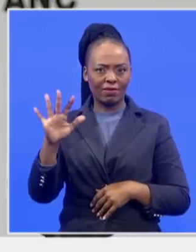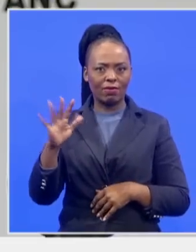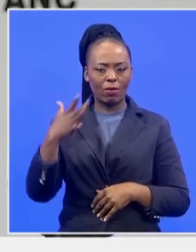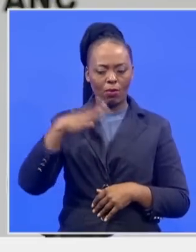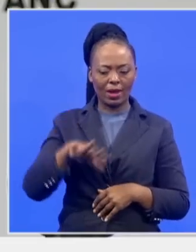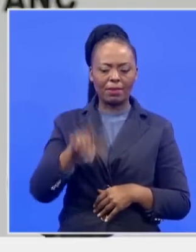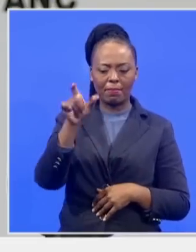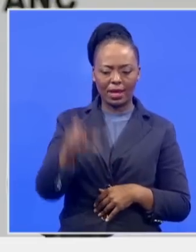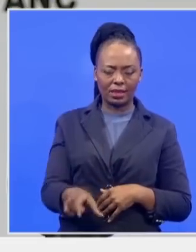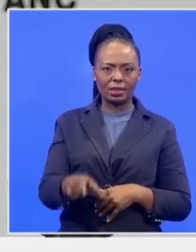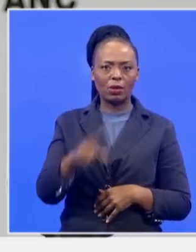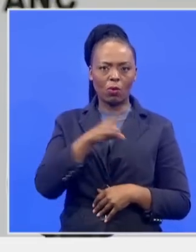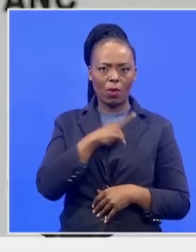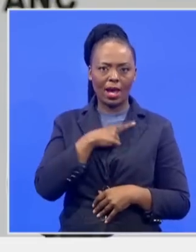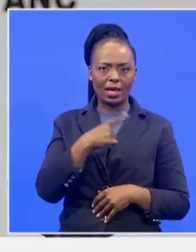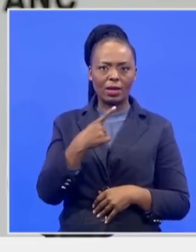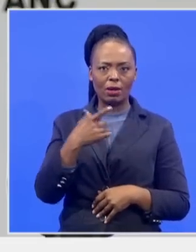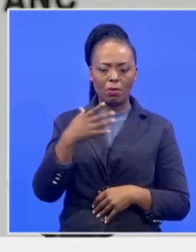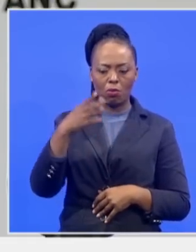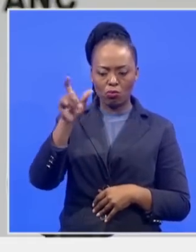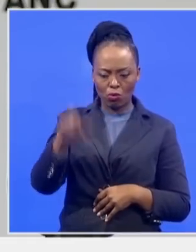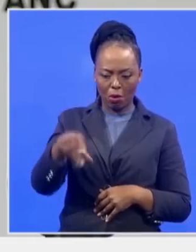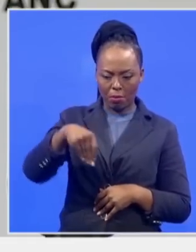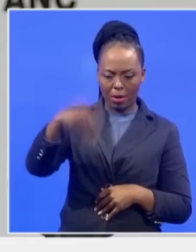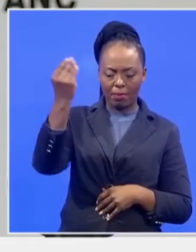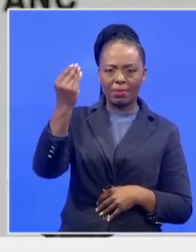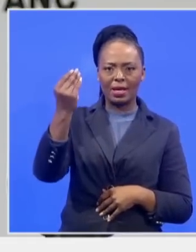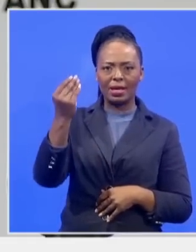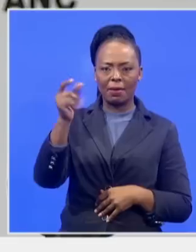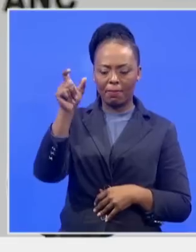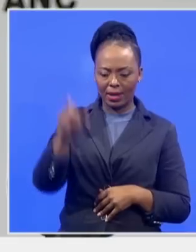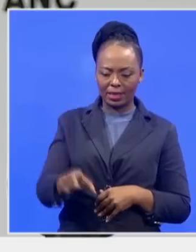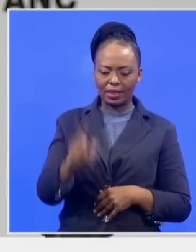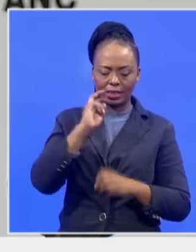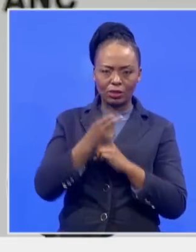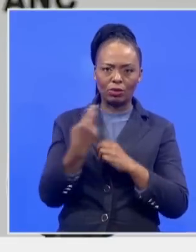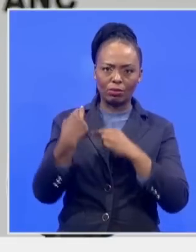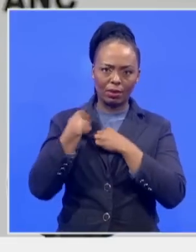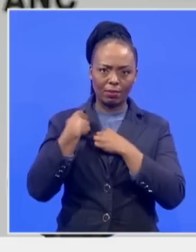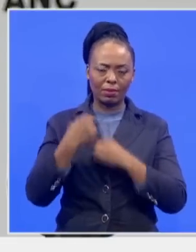resourceful. The question of interest is elusive